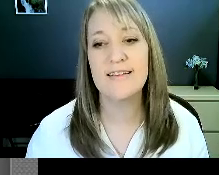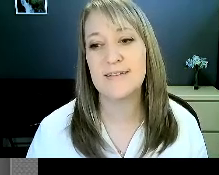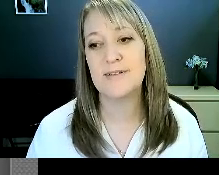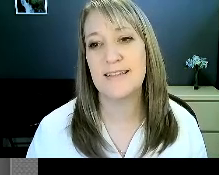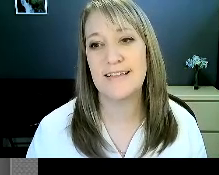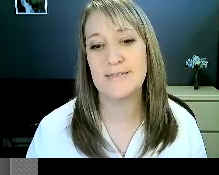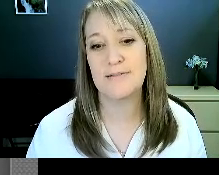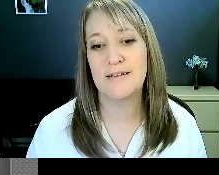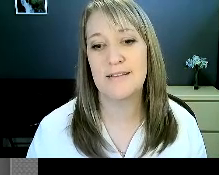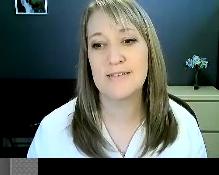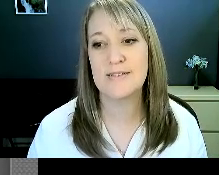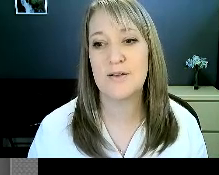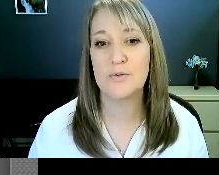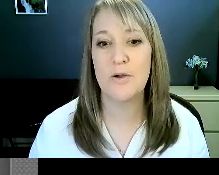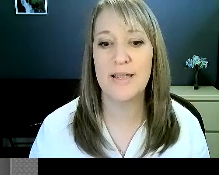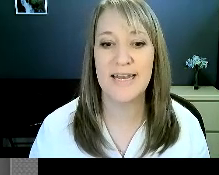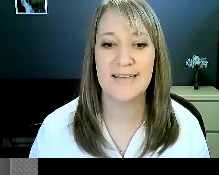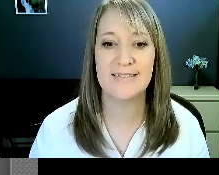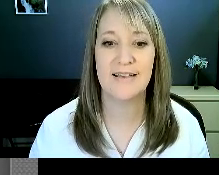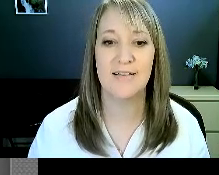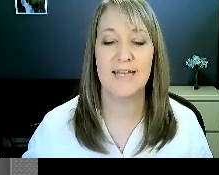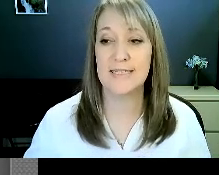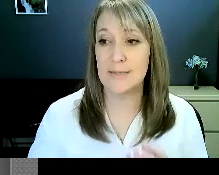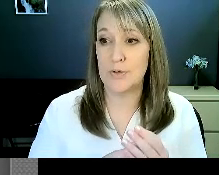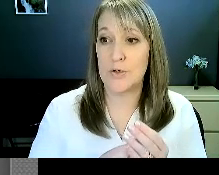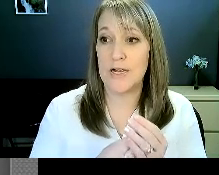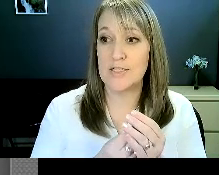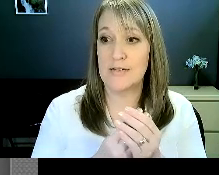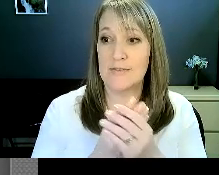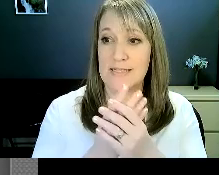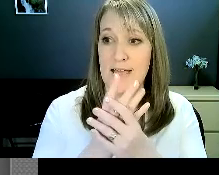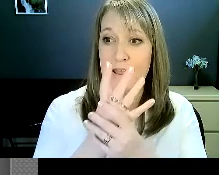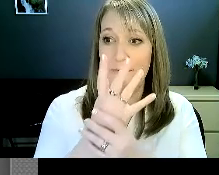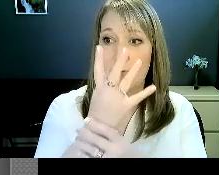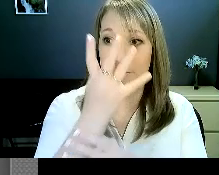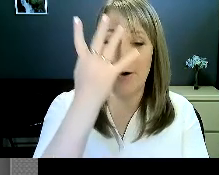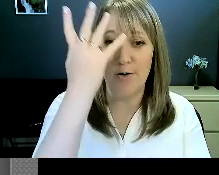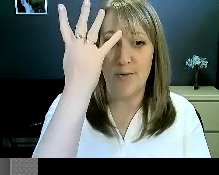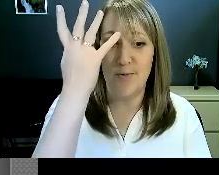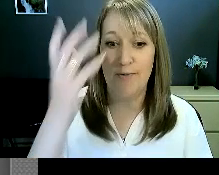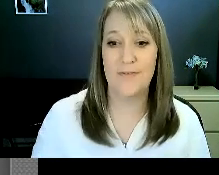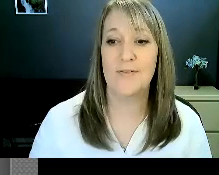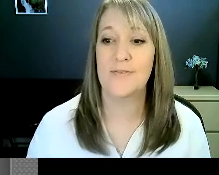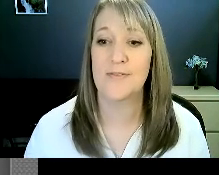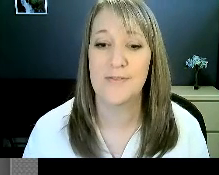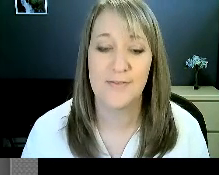And this, I really like this one. This is called Growing in ASL, and it's the progression of the sign for grow.